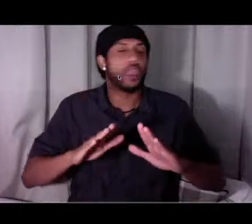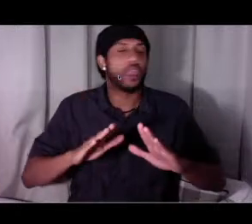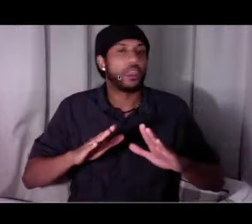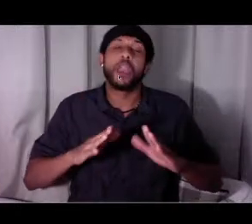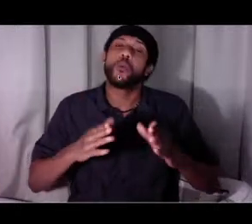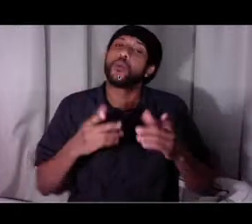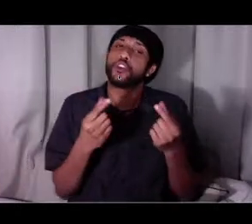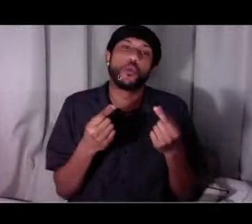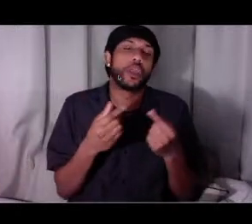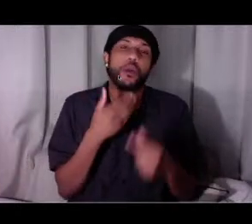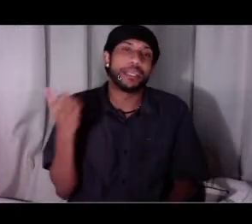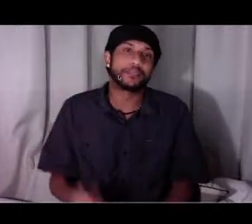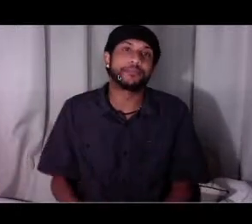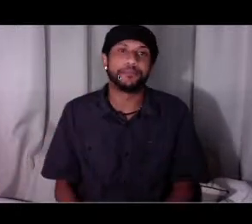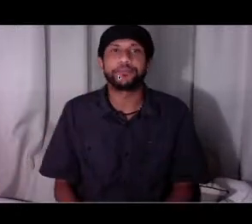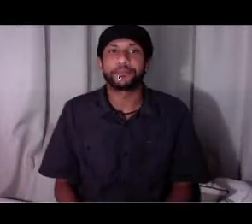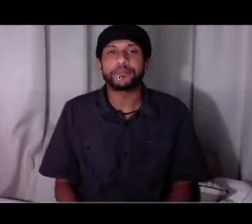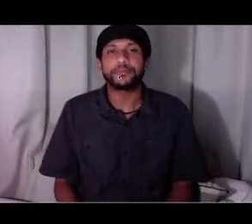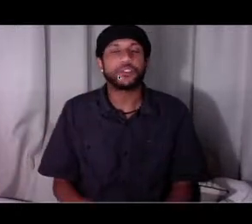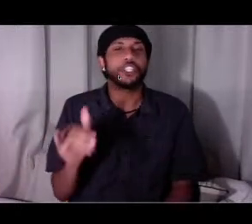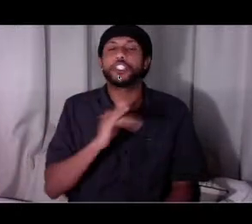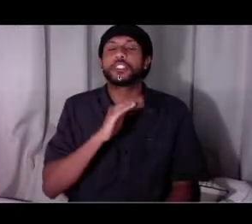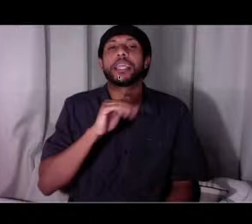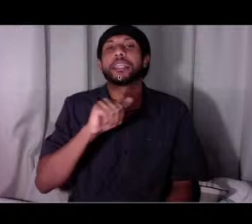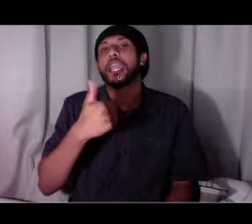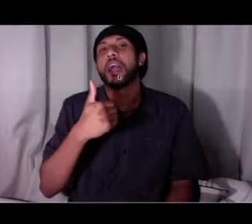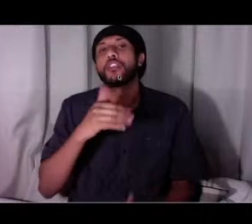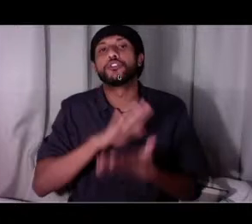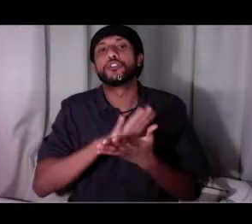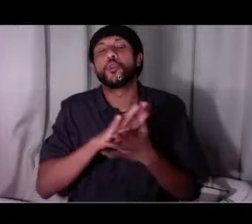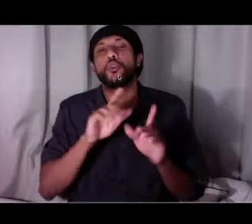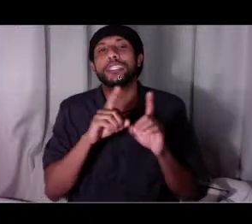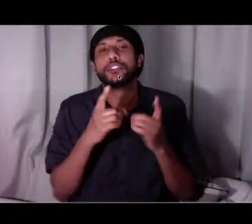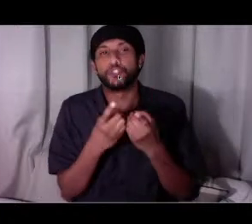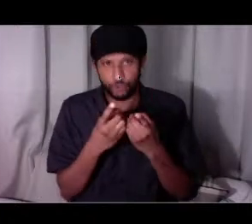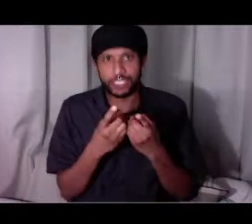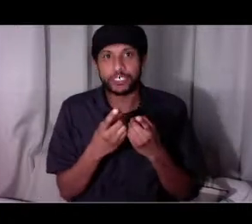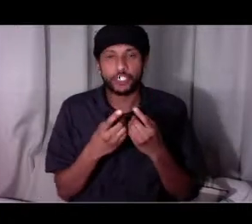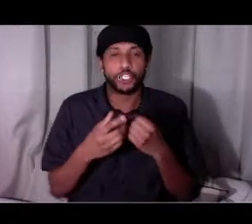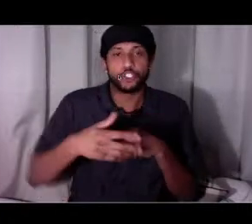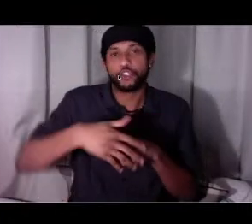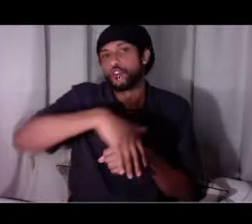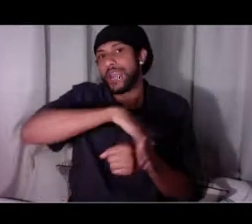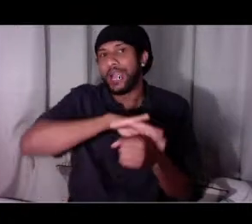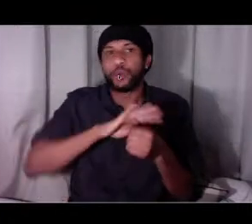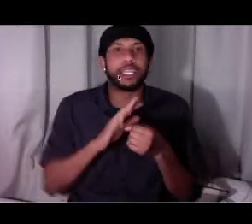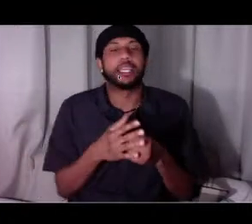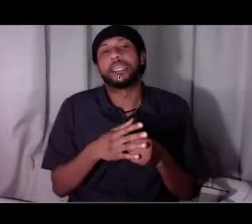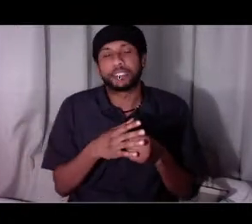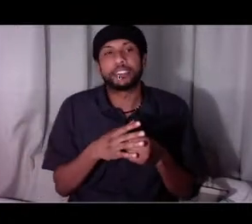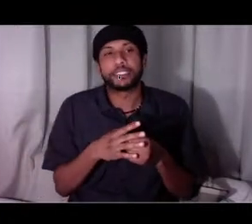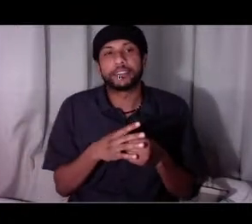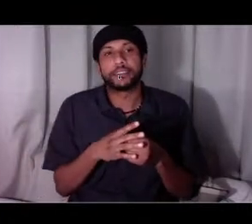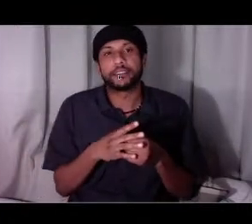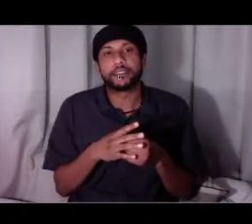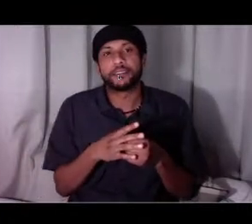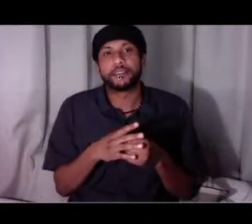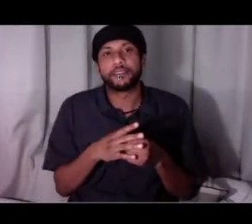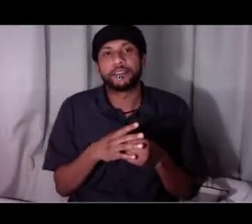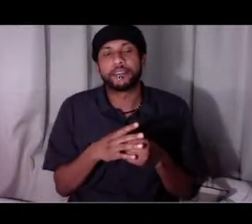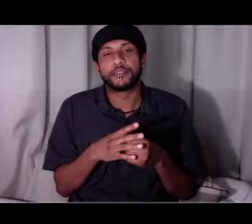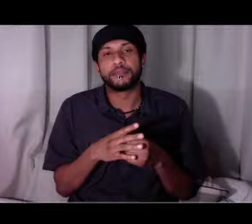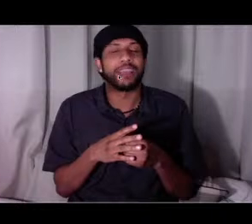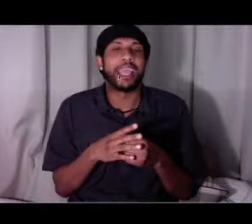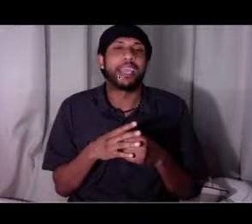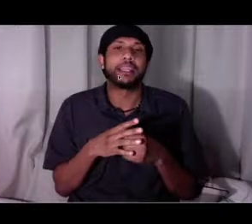doing our best just like all the other school districts uh surrounding us and the um all